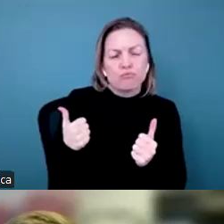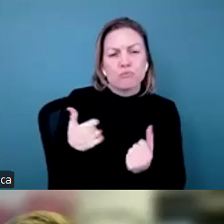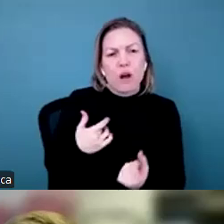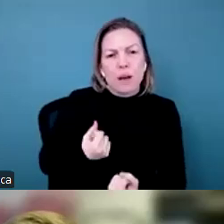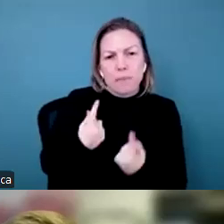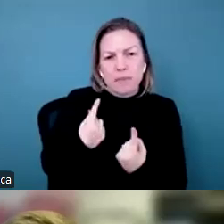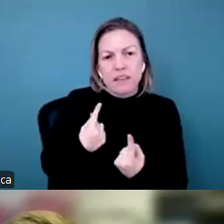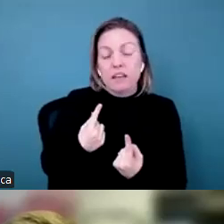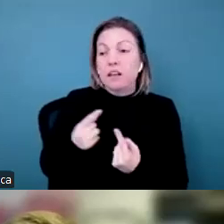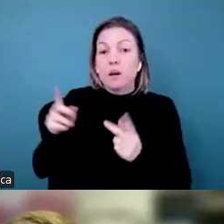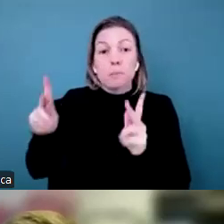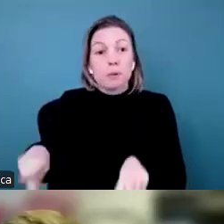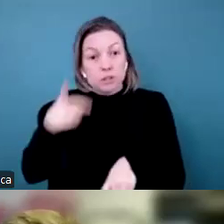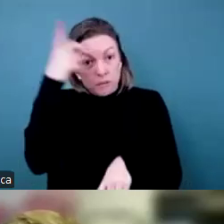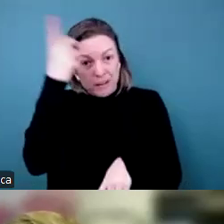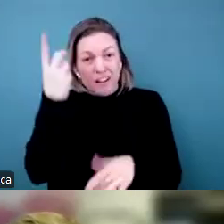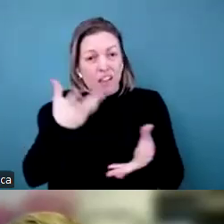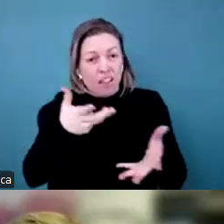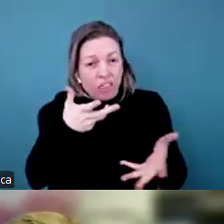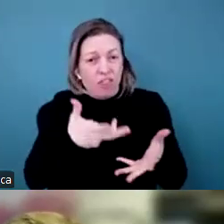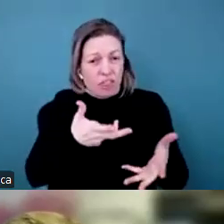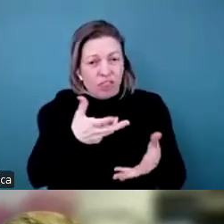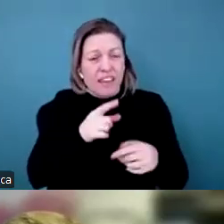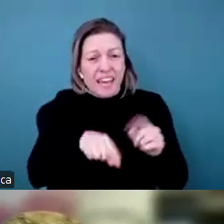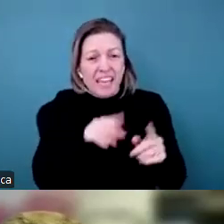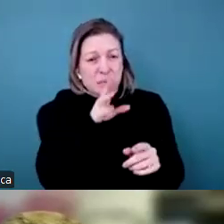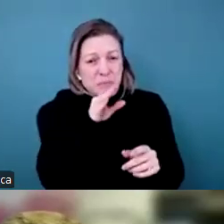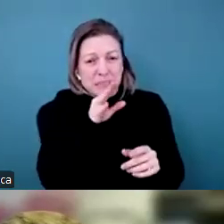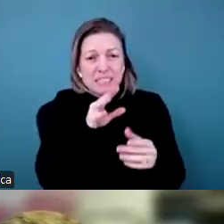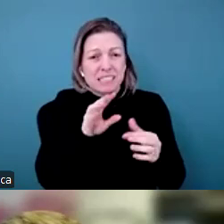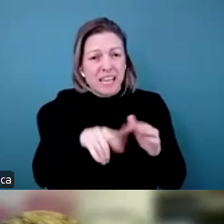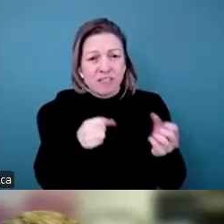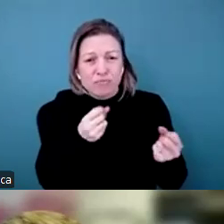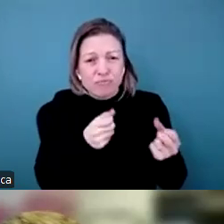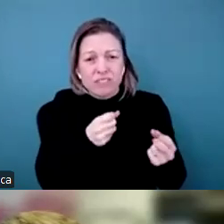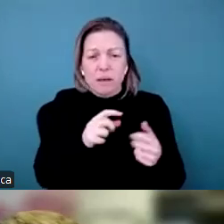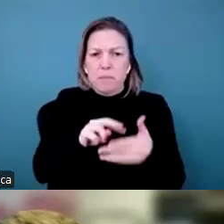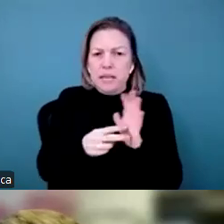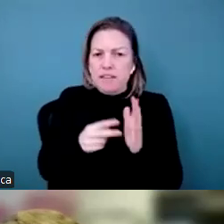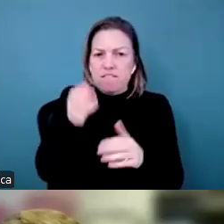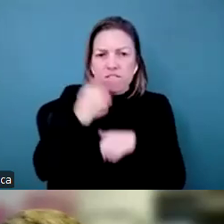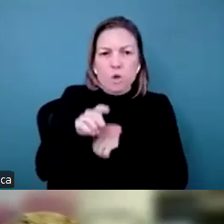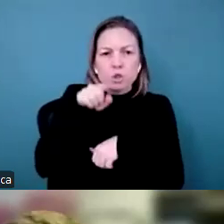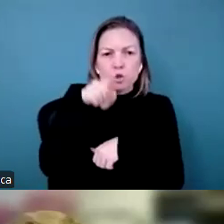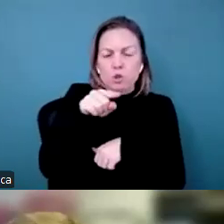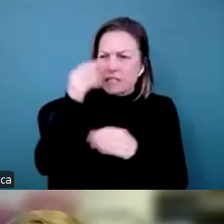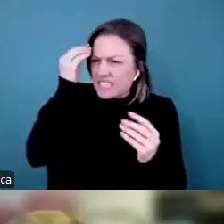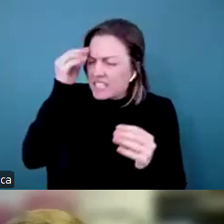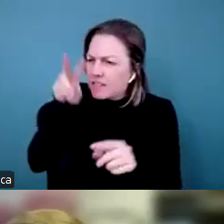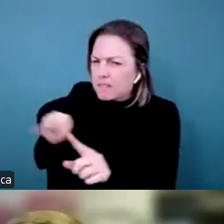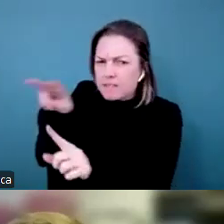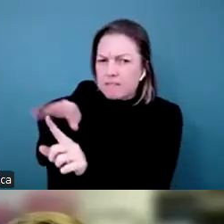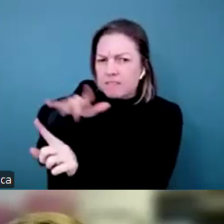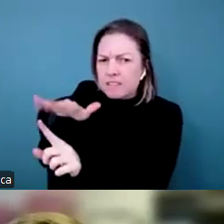necessarily articulate what their problem is, it forces you to jump into their body and try and figure out, based on what they're doing, what